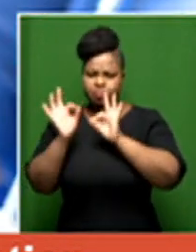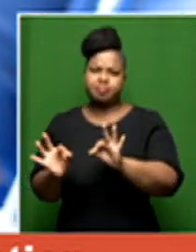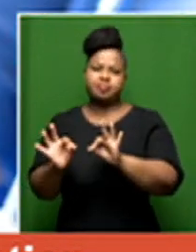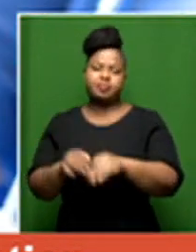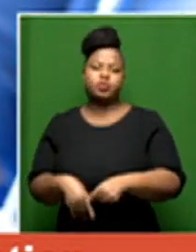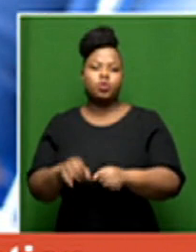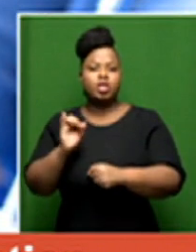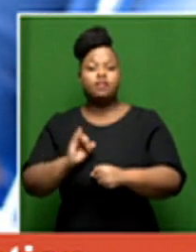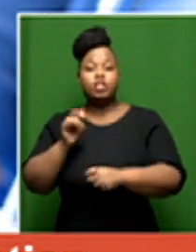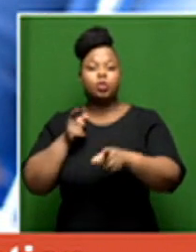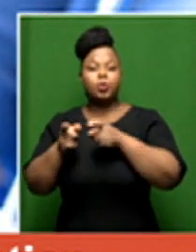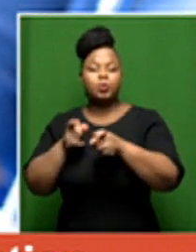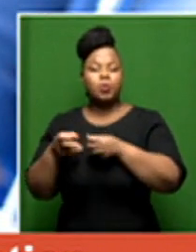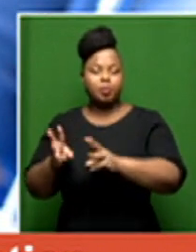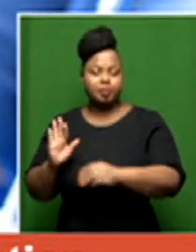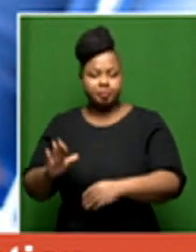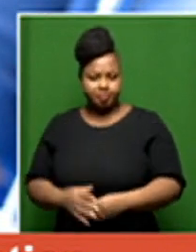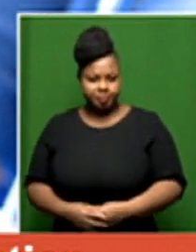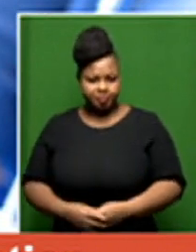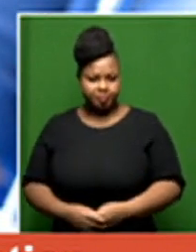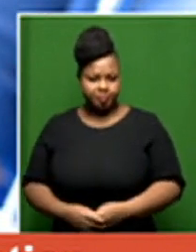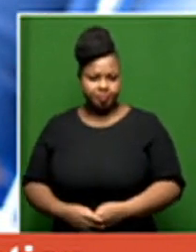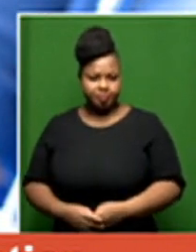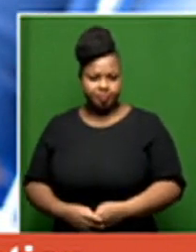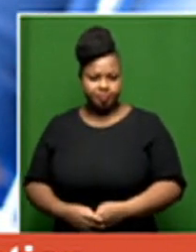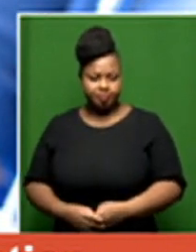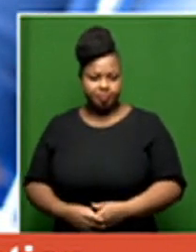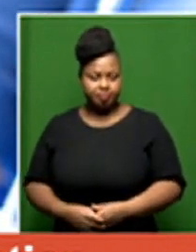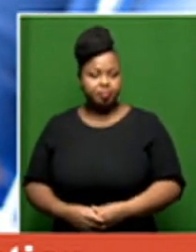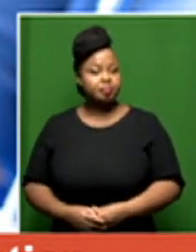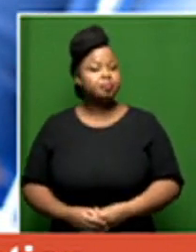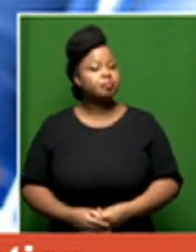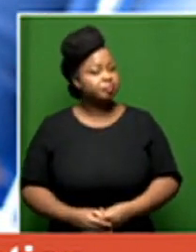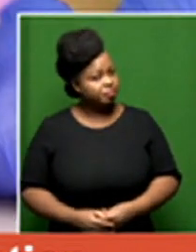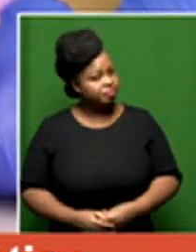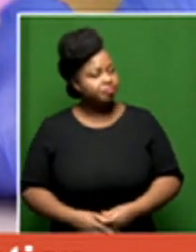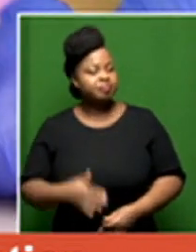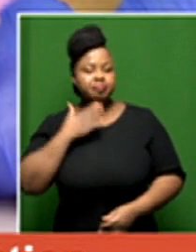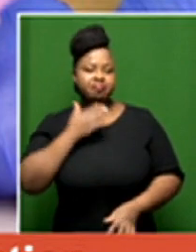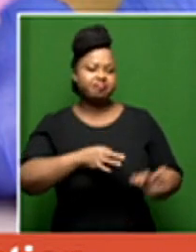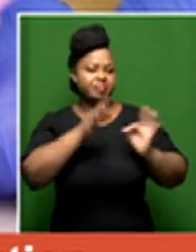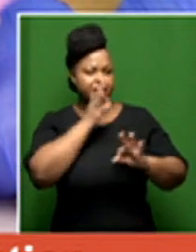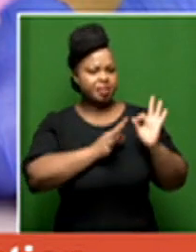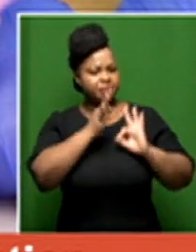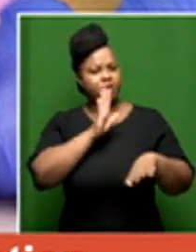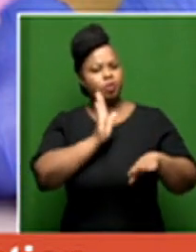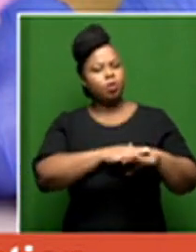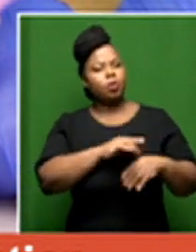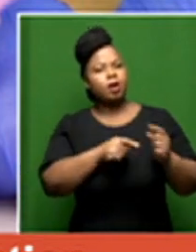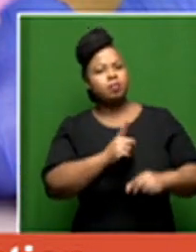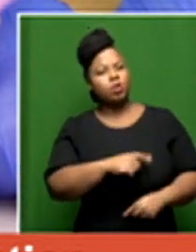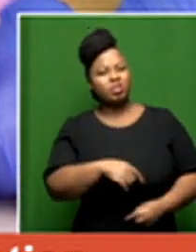complying to the infection control measures. Talk to us about